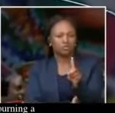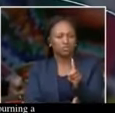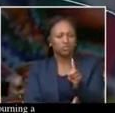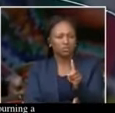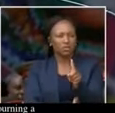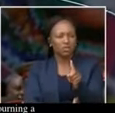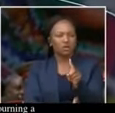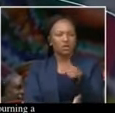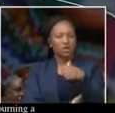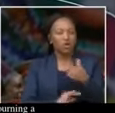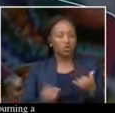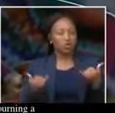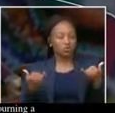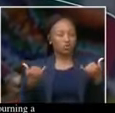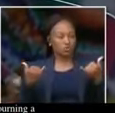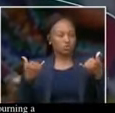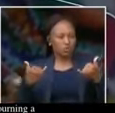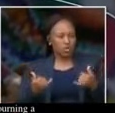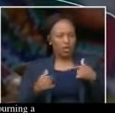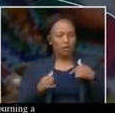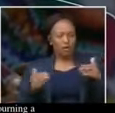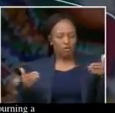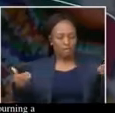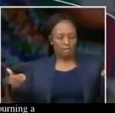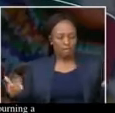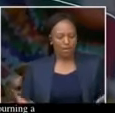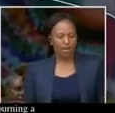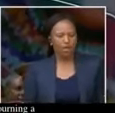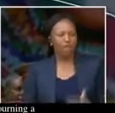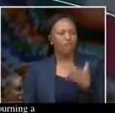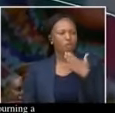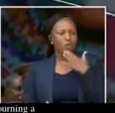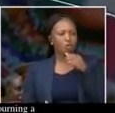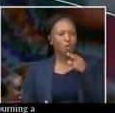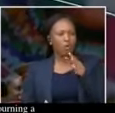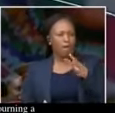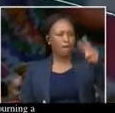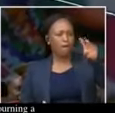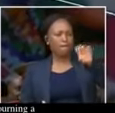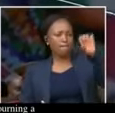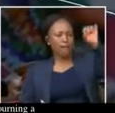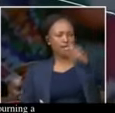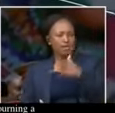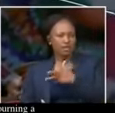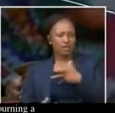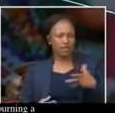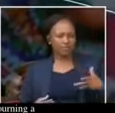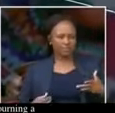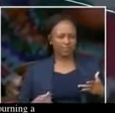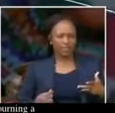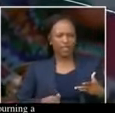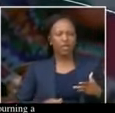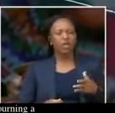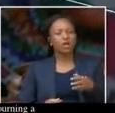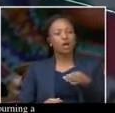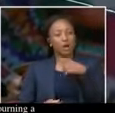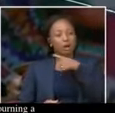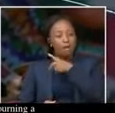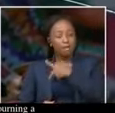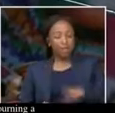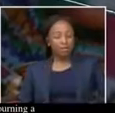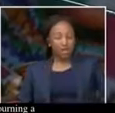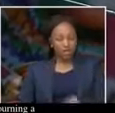in a burial of Mama Winnie Madikizela Mandela and President Matamela.